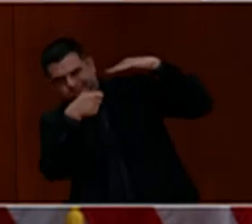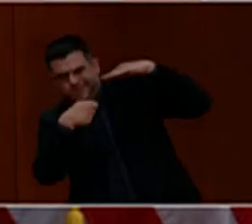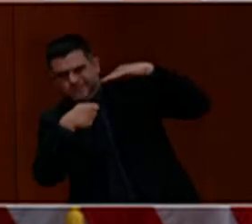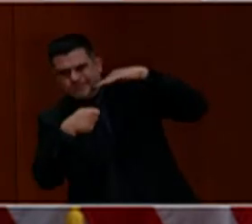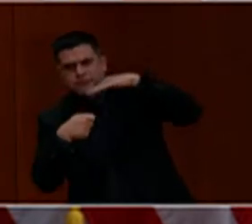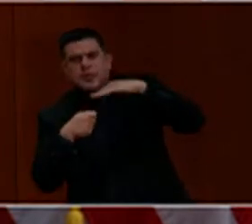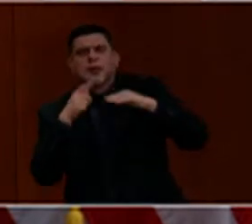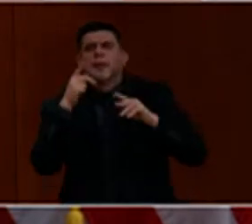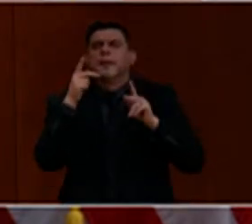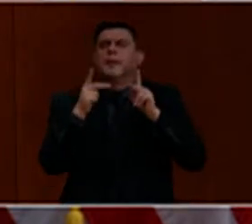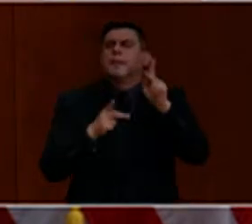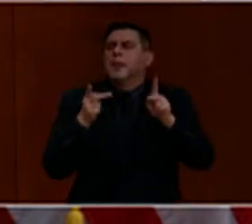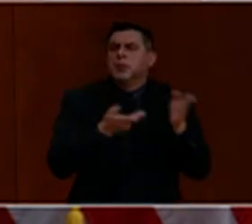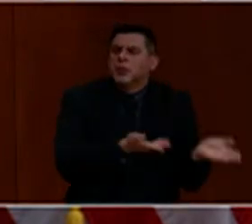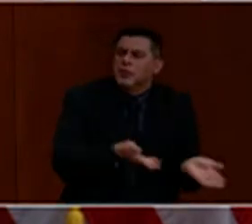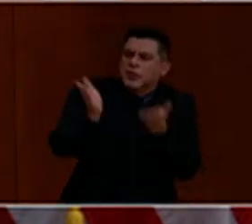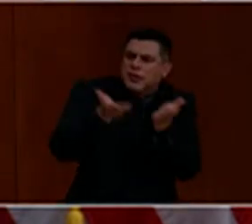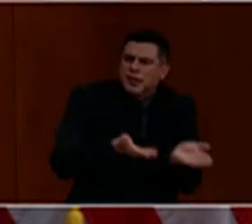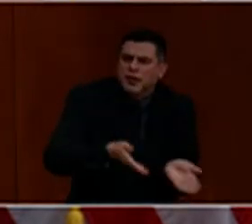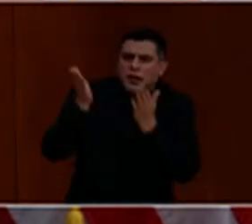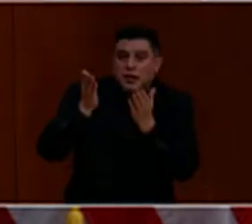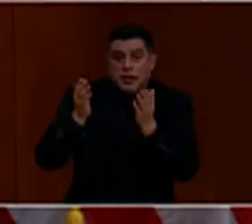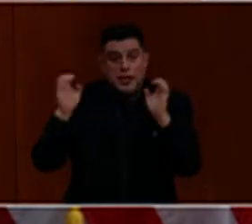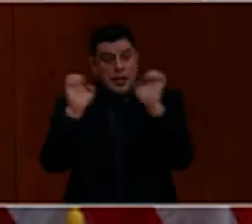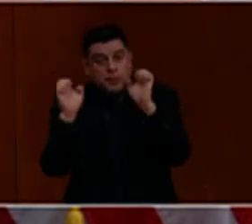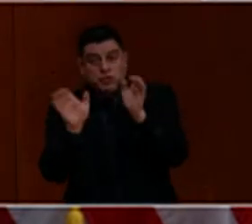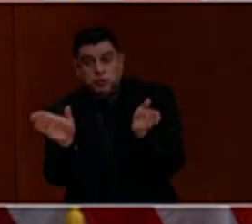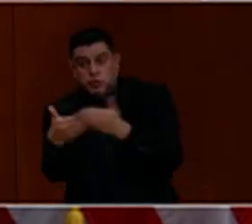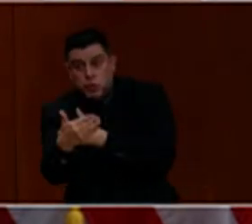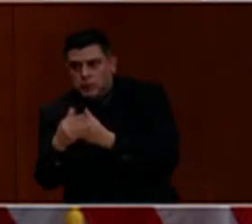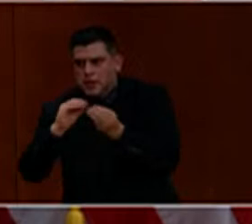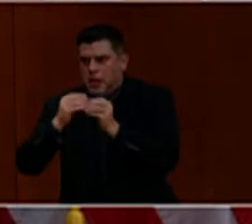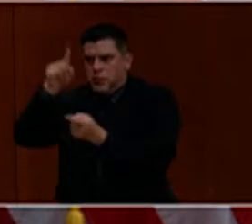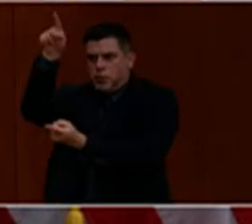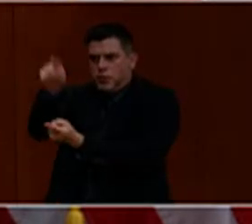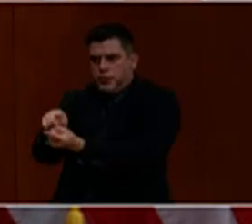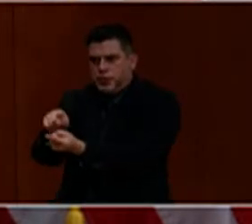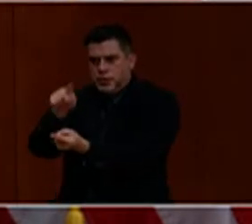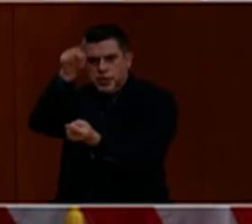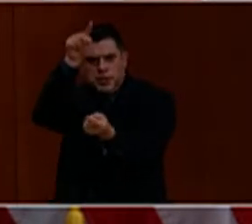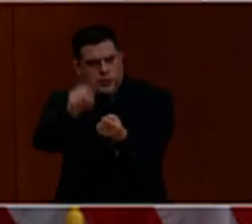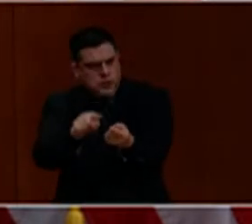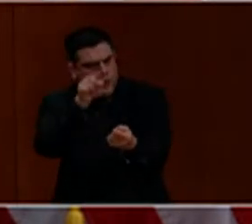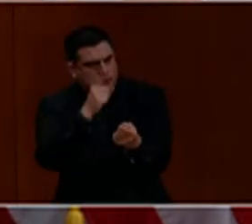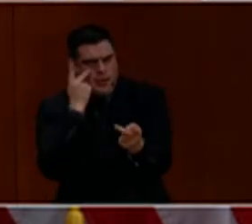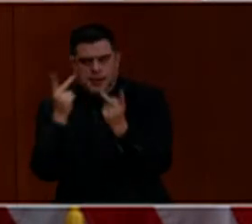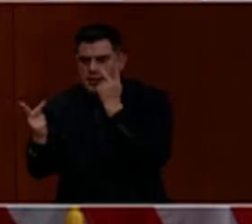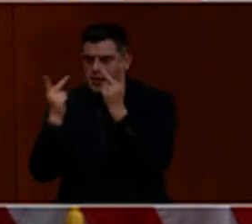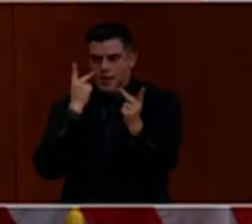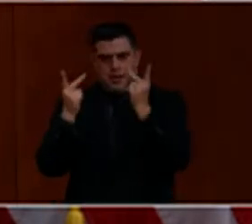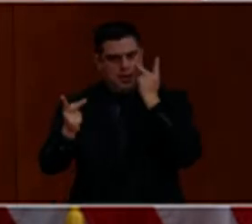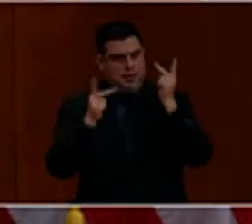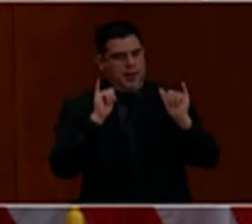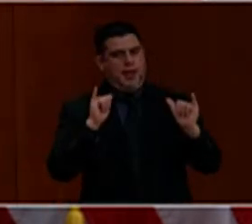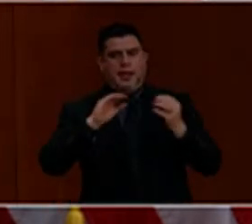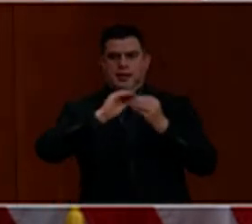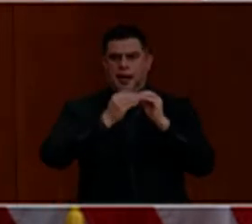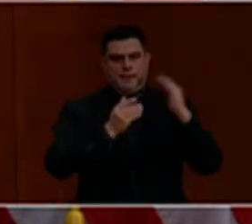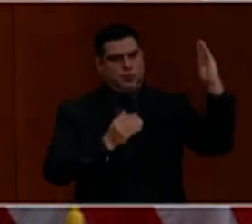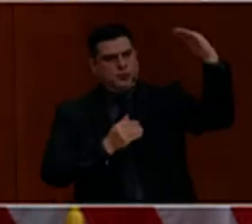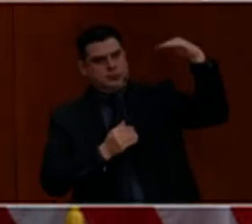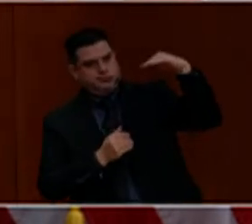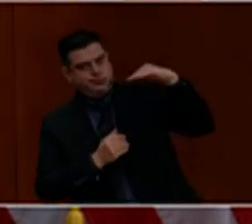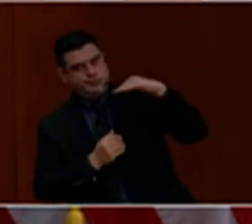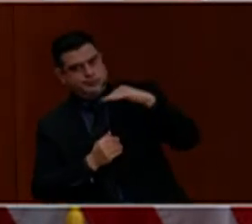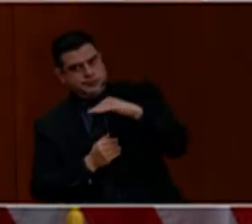look at all this data and we try to make sense of it. I think we saw yesterday with some of the test results, you got to take